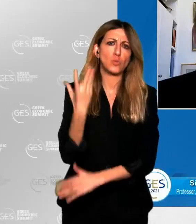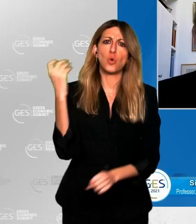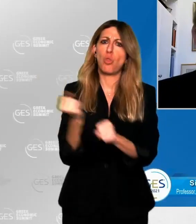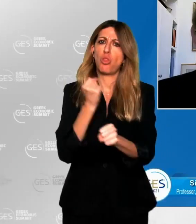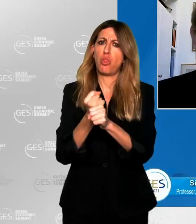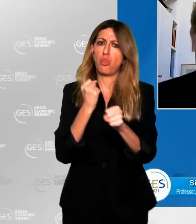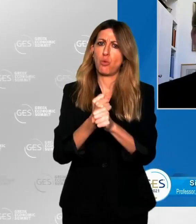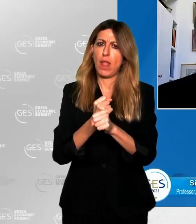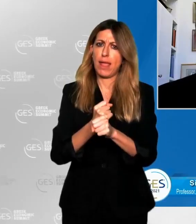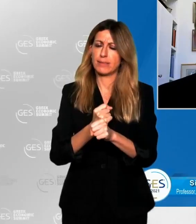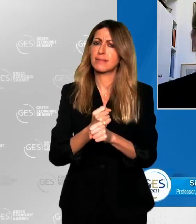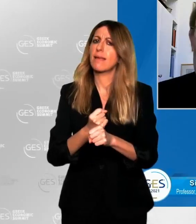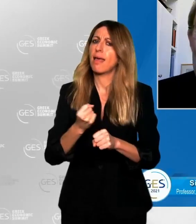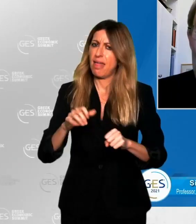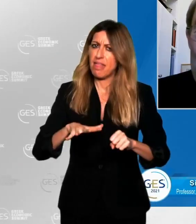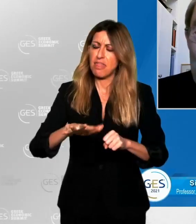saying from